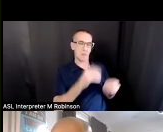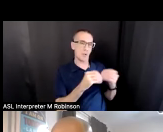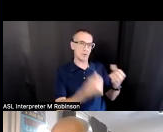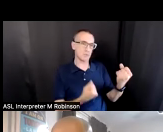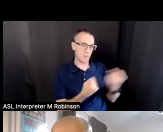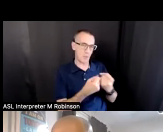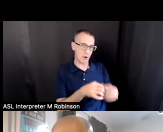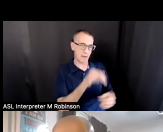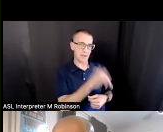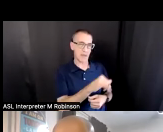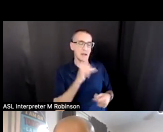that as youth workers.